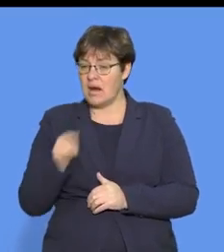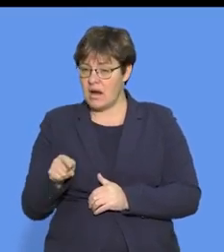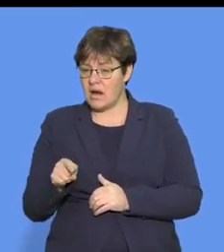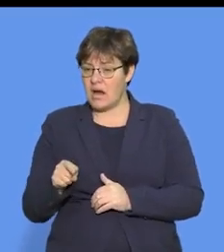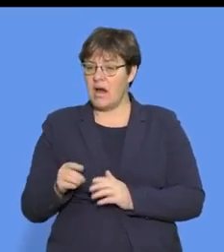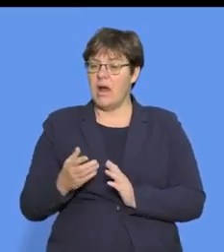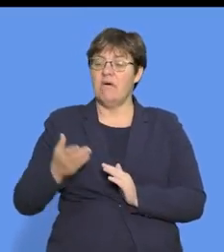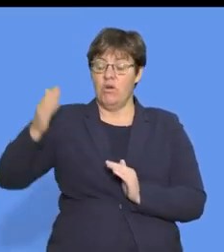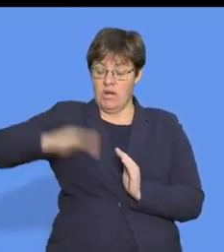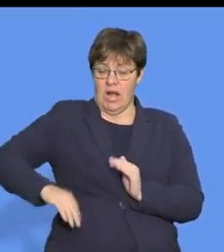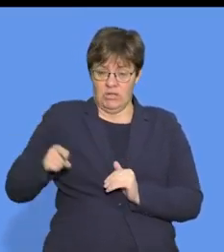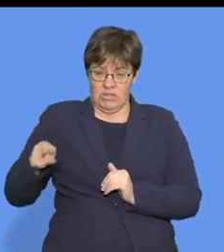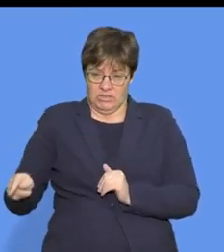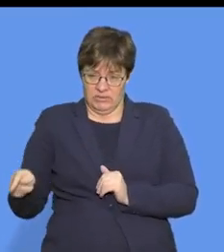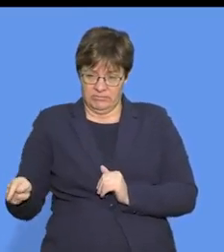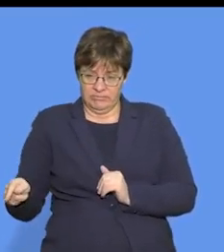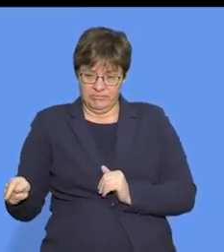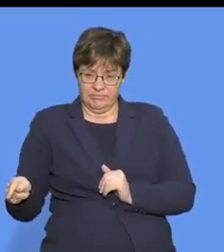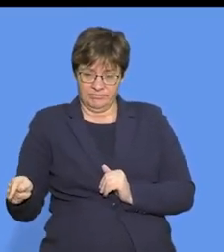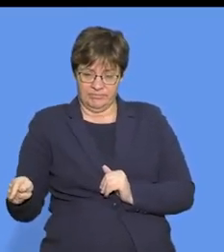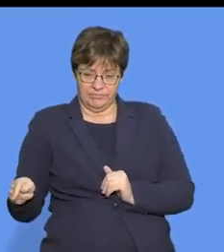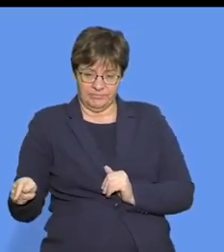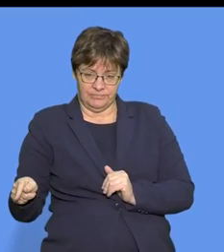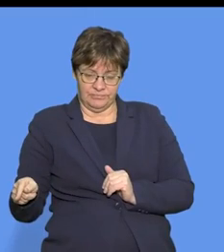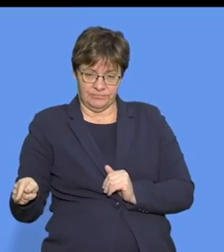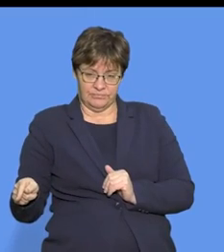have reduction here,